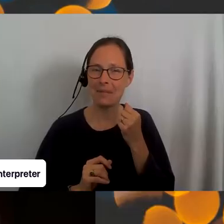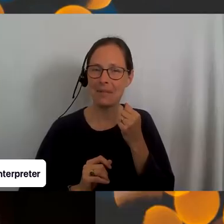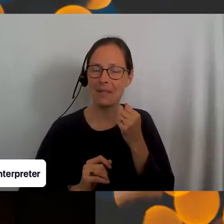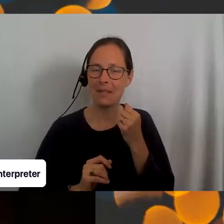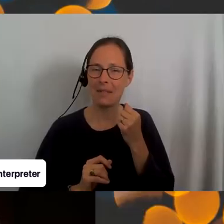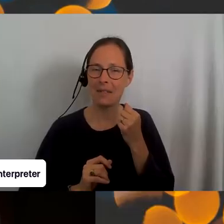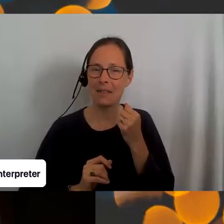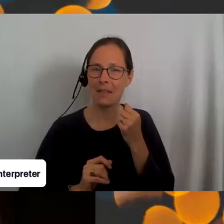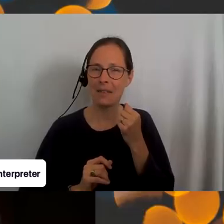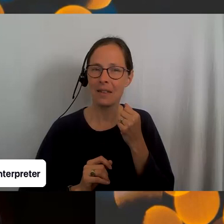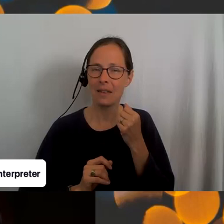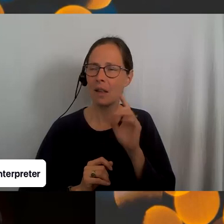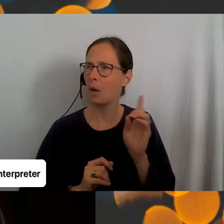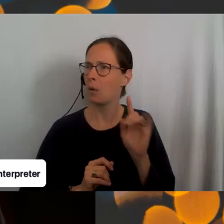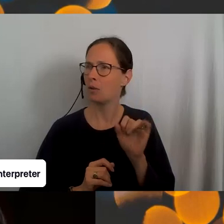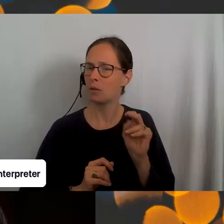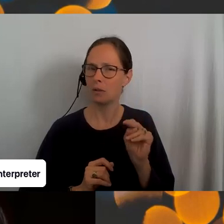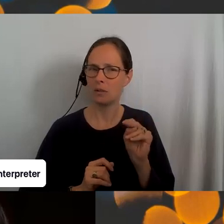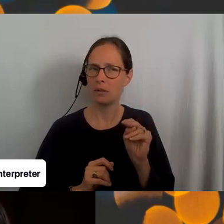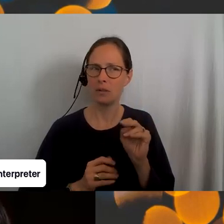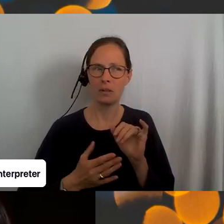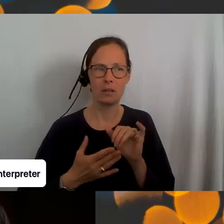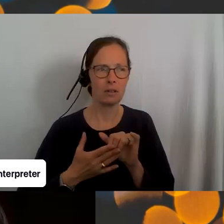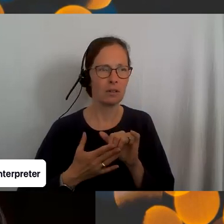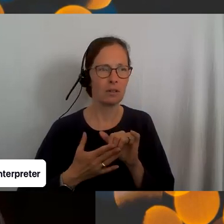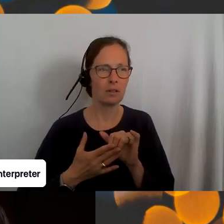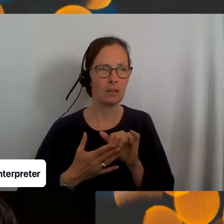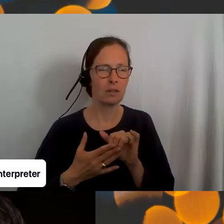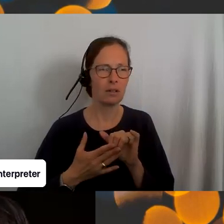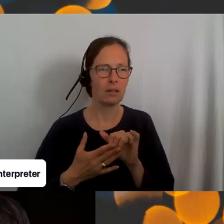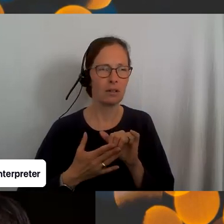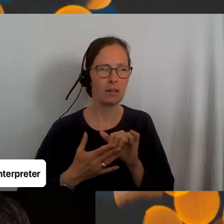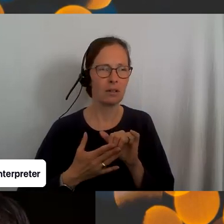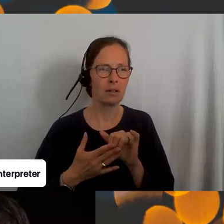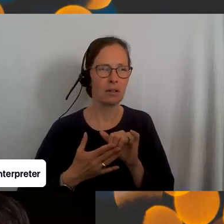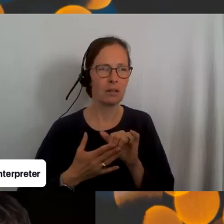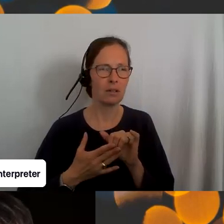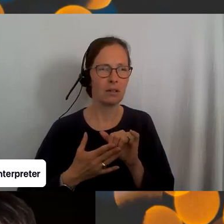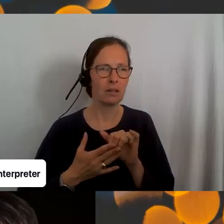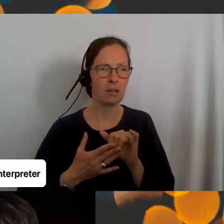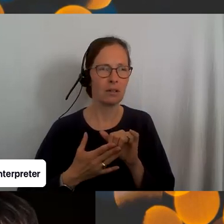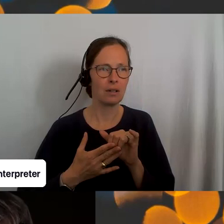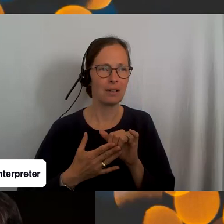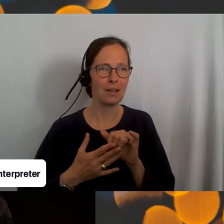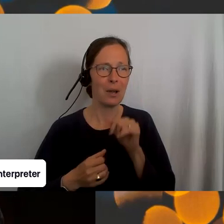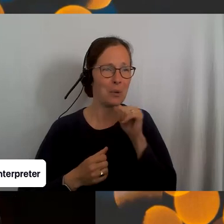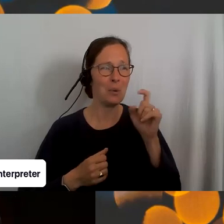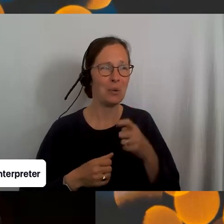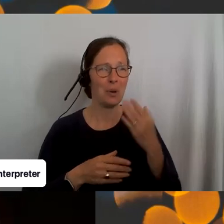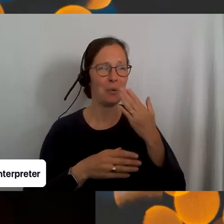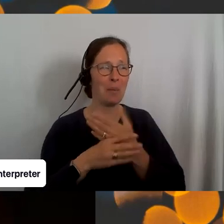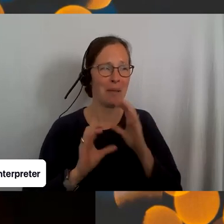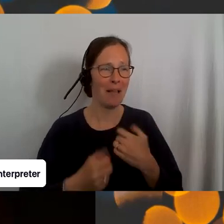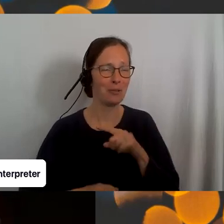like do you keep the lazy unraveling. Susan? Where is he? Does he? If that is directed towards me, no, Thank you. It's super low priority. I just actually interrupted the class. I was just